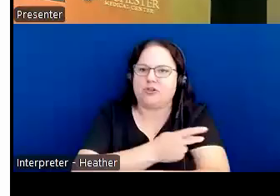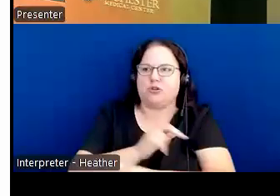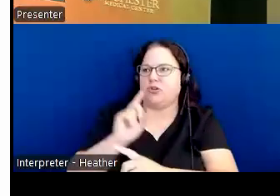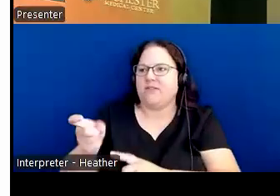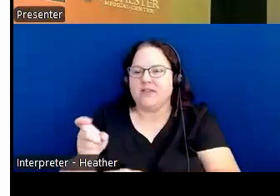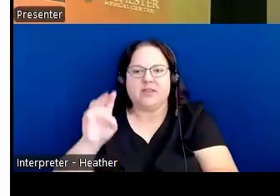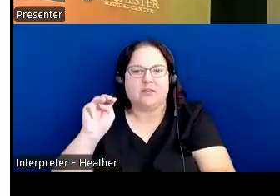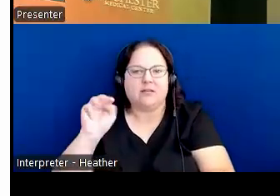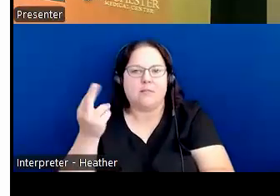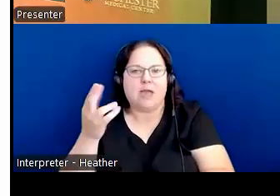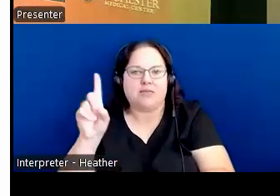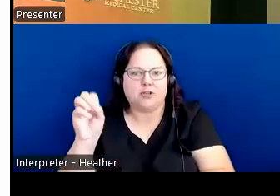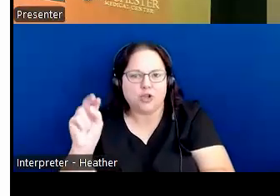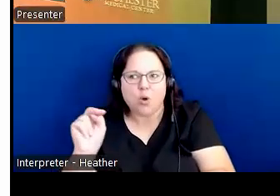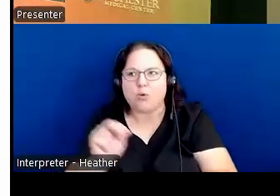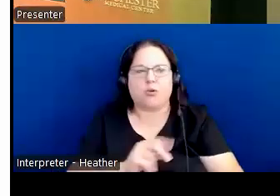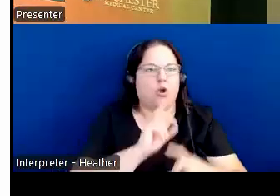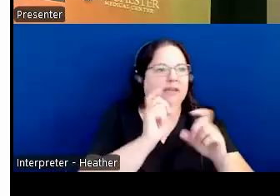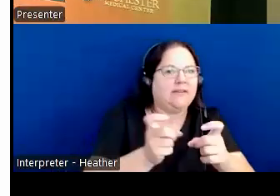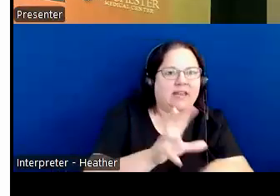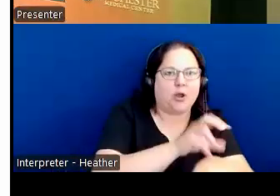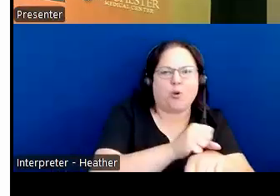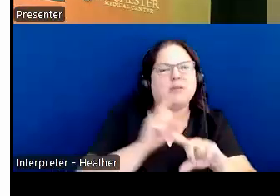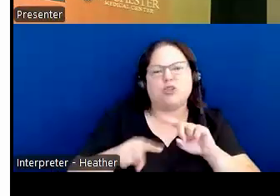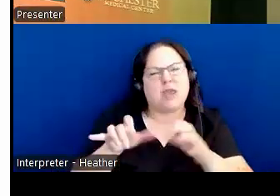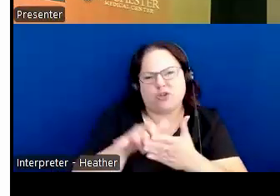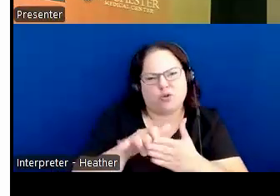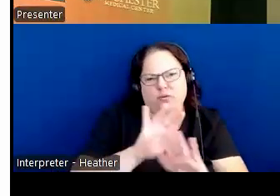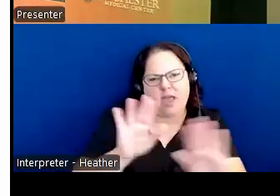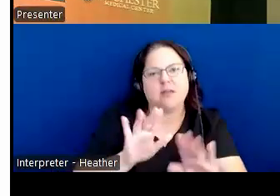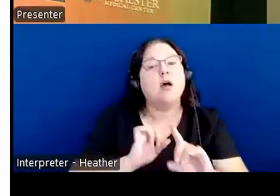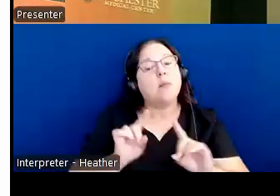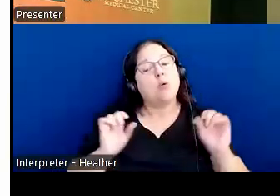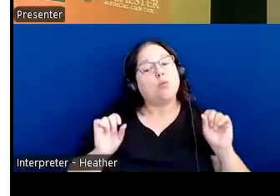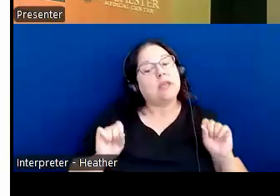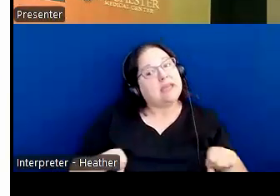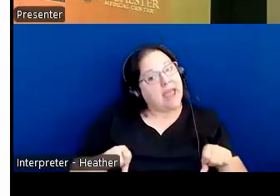appointments. But we can do the next best thing, which is we can use the weather.